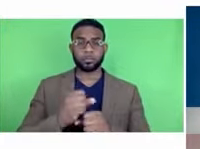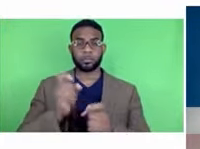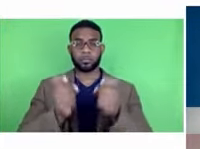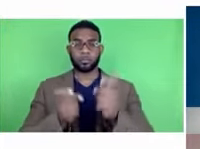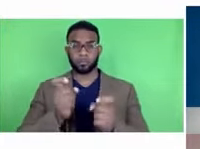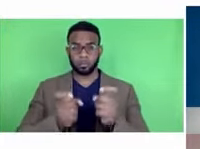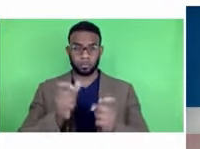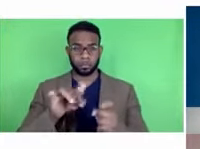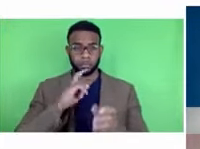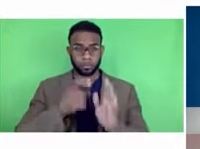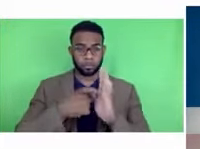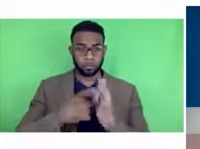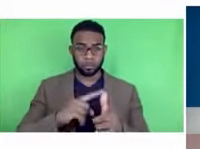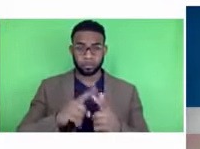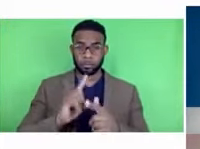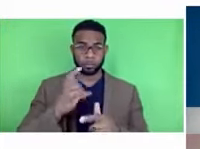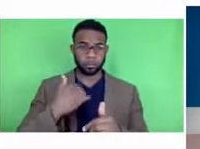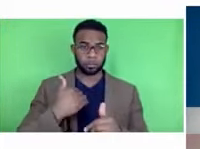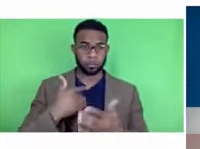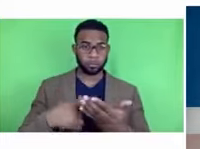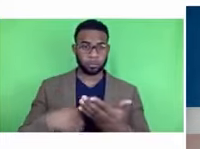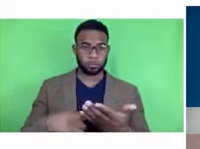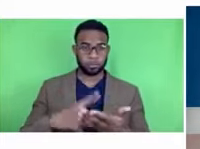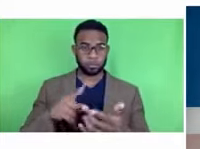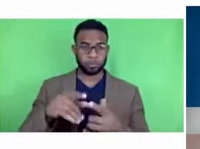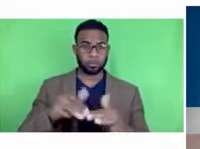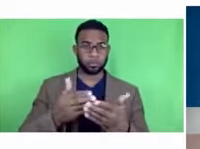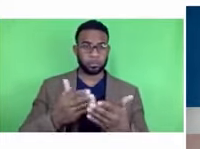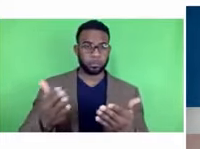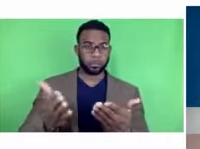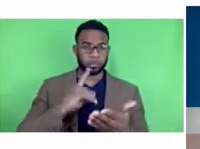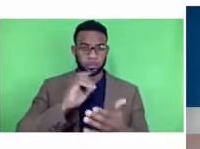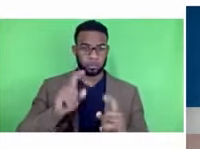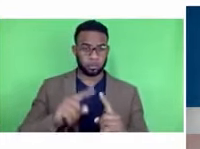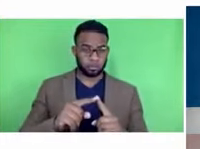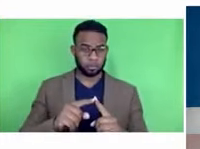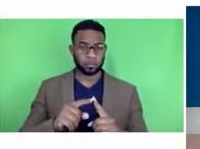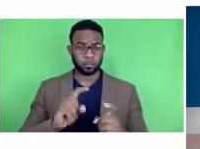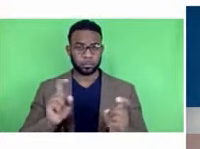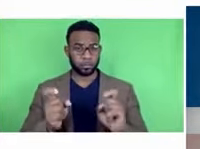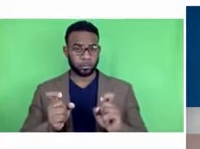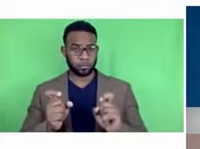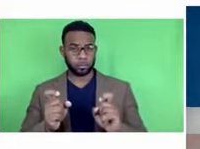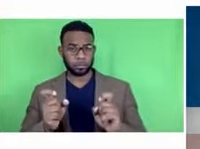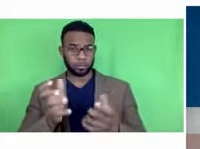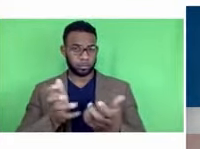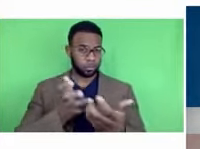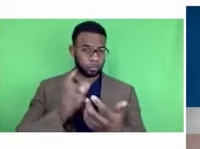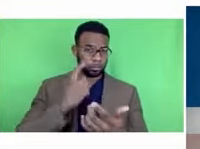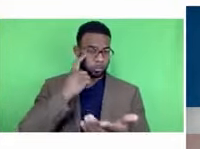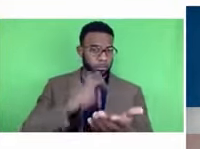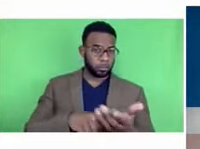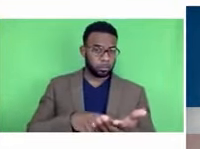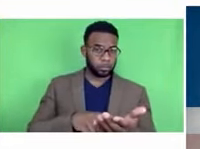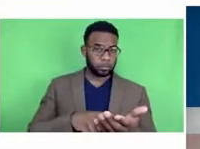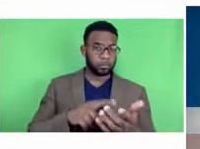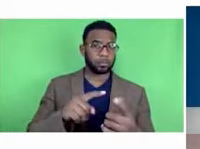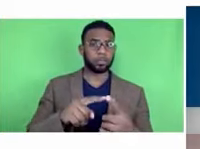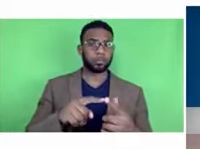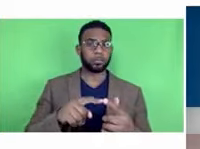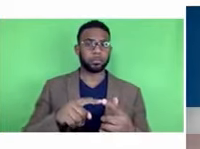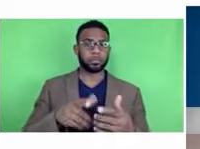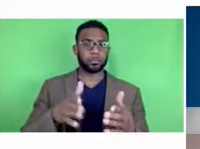those are required, or at least just have a conversation about how things might be able to change, be adjusted, or recognized to